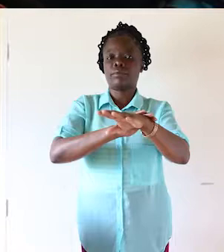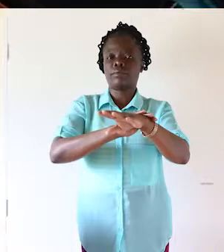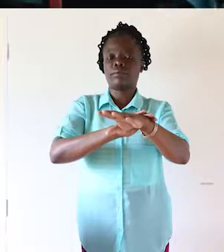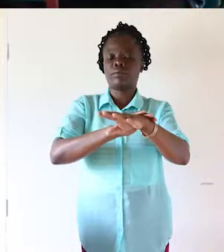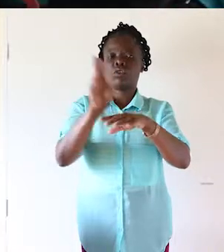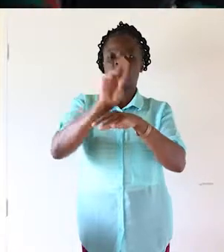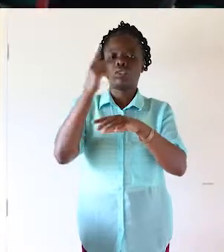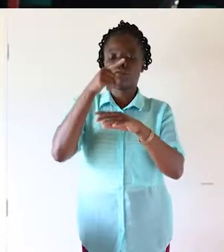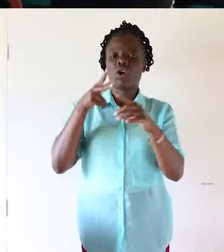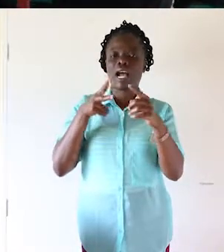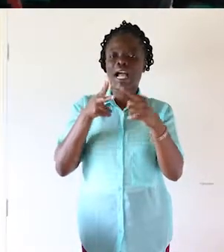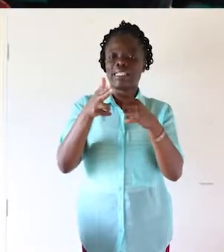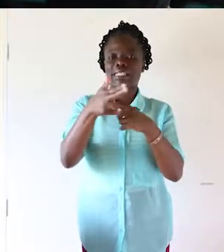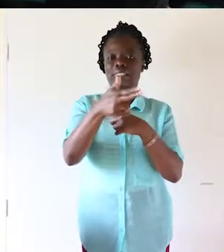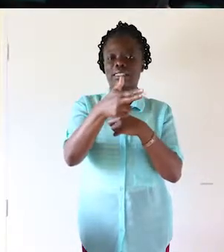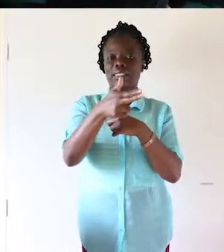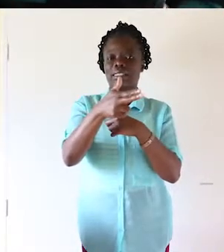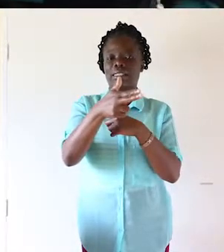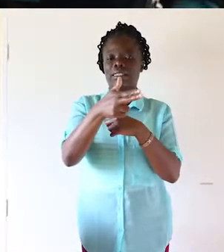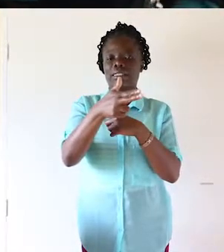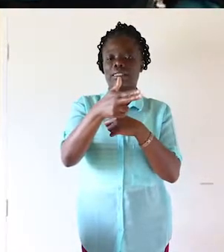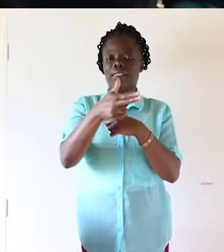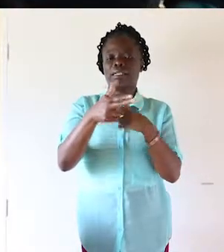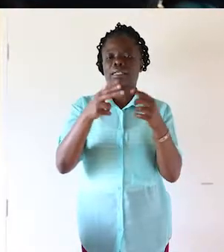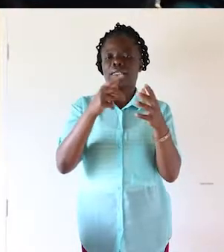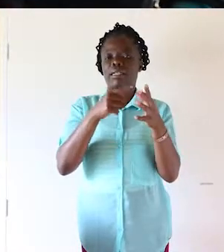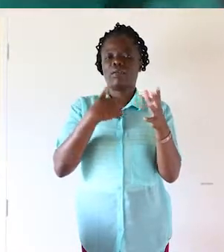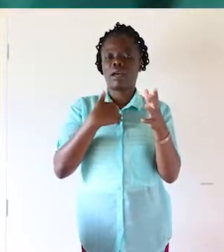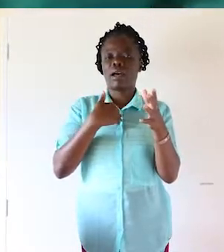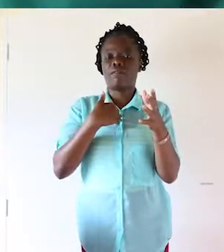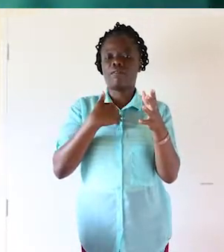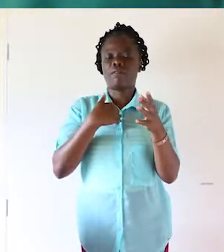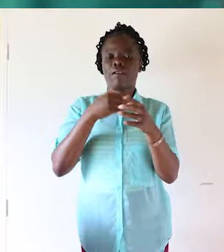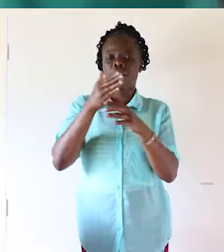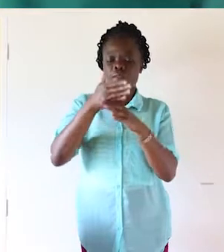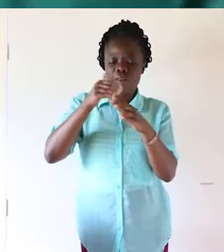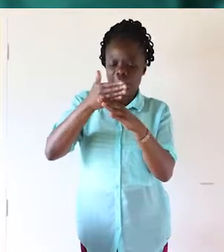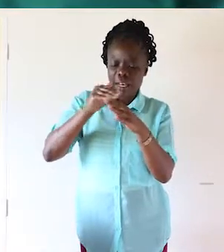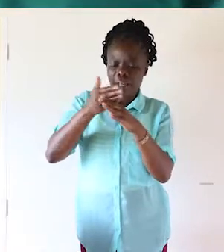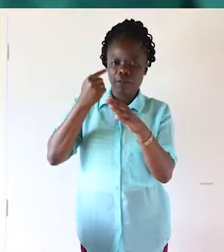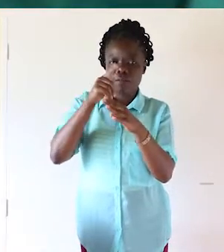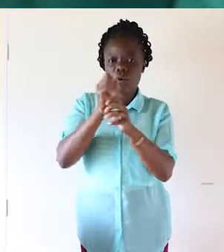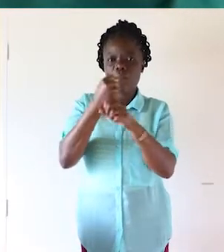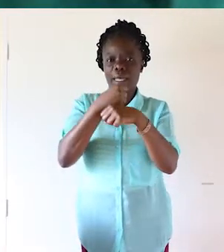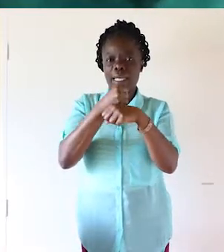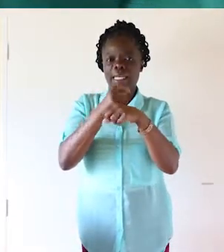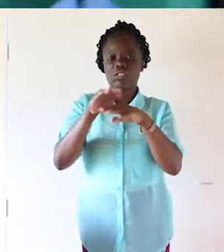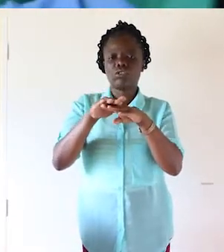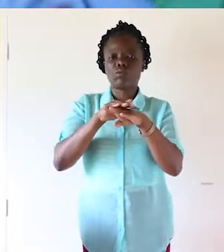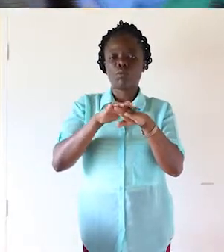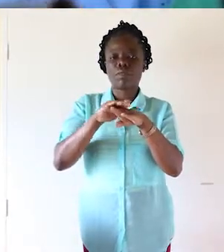And that one is used for cutting. Yes, that is okay. This one is the hand file for making